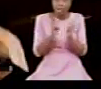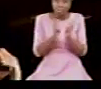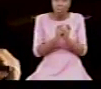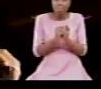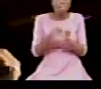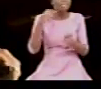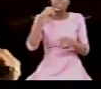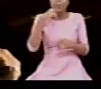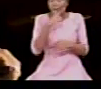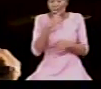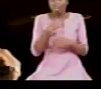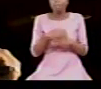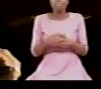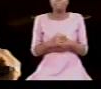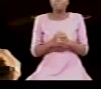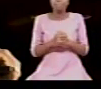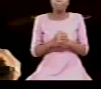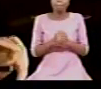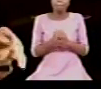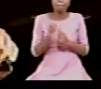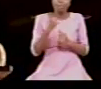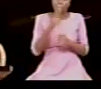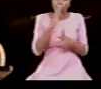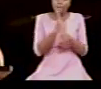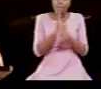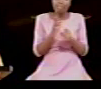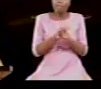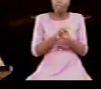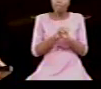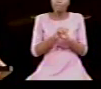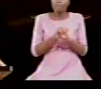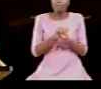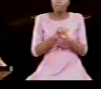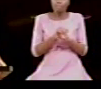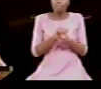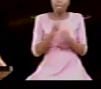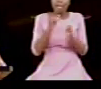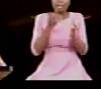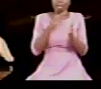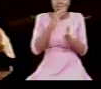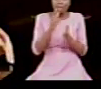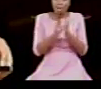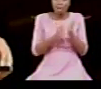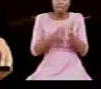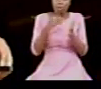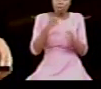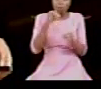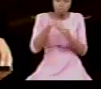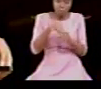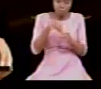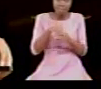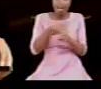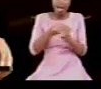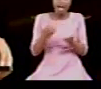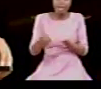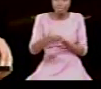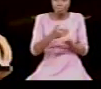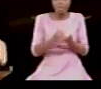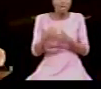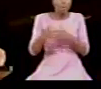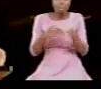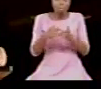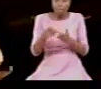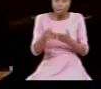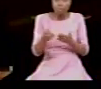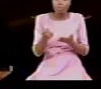a lie. So be careful. That's a law of sowing and reaping. Whatever you sow, look at